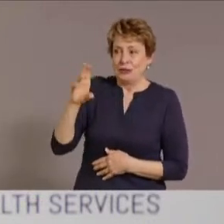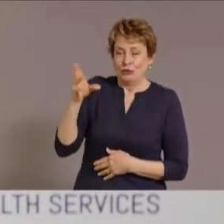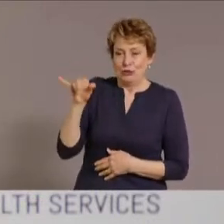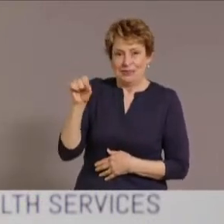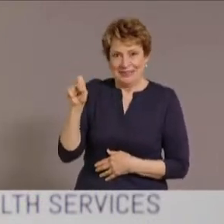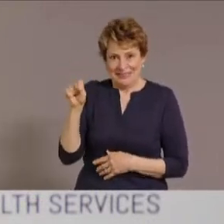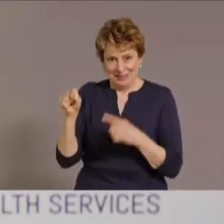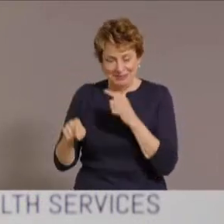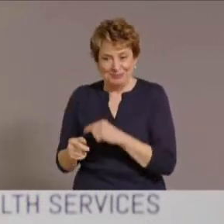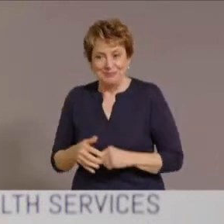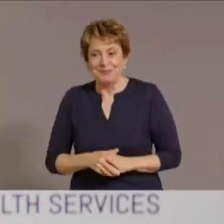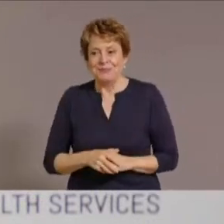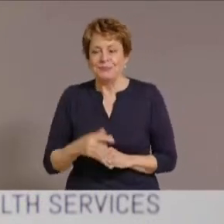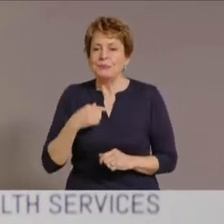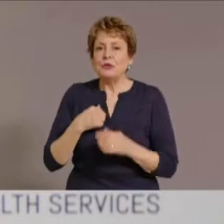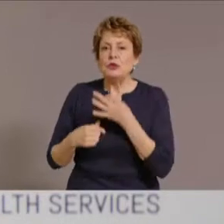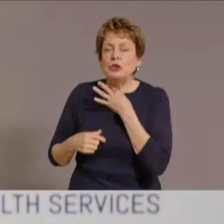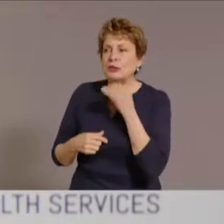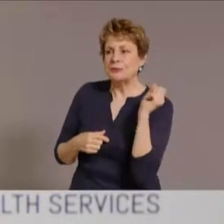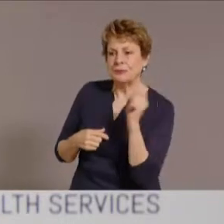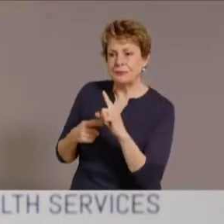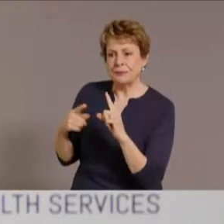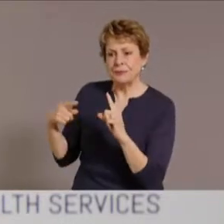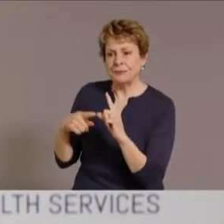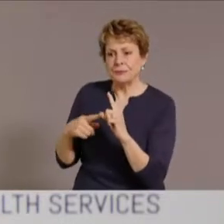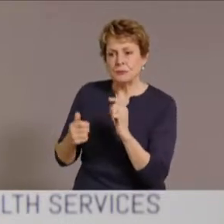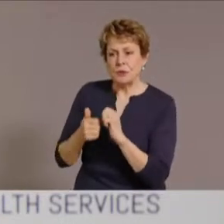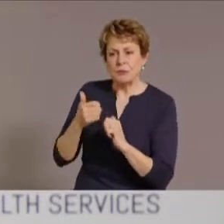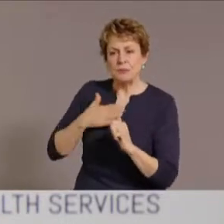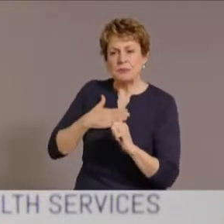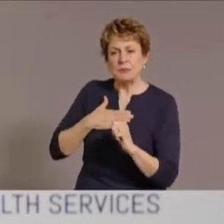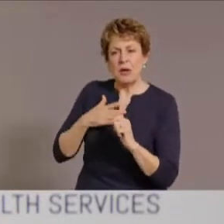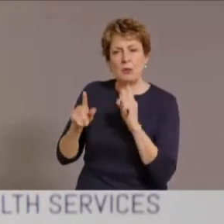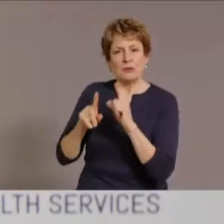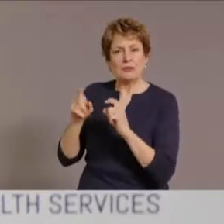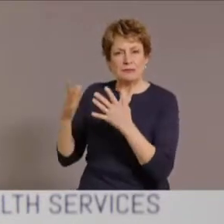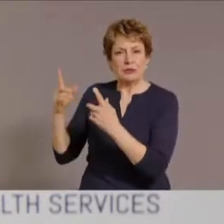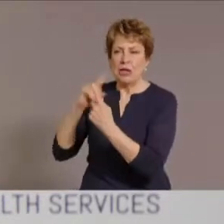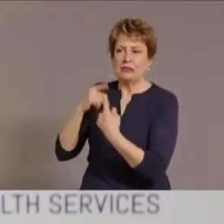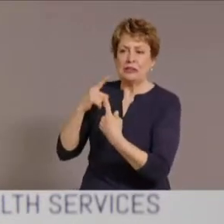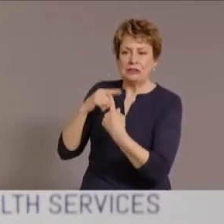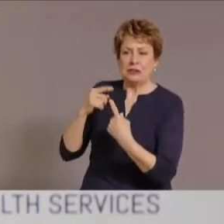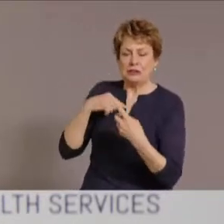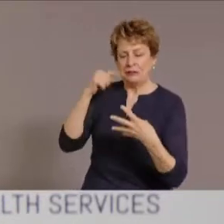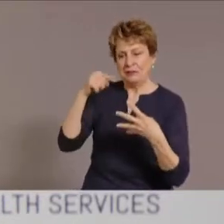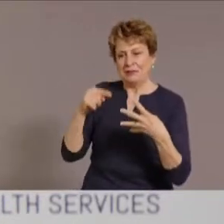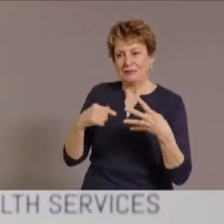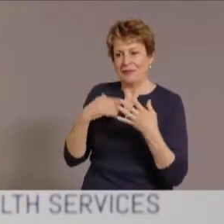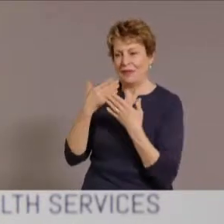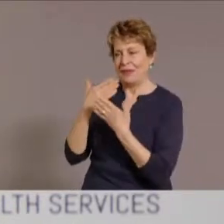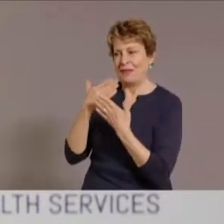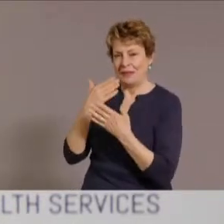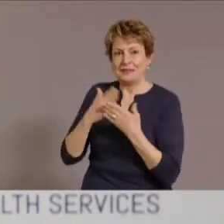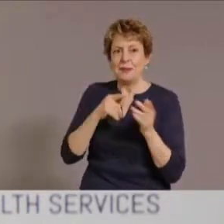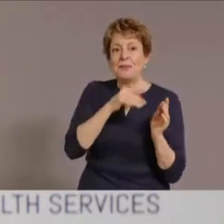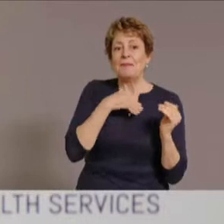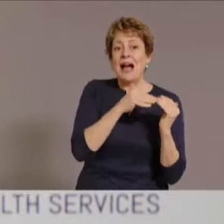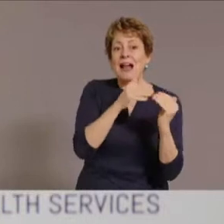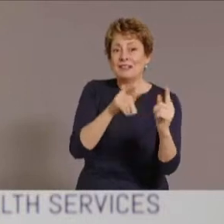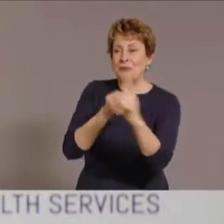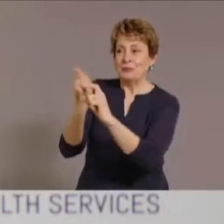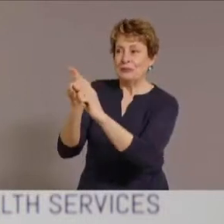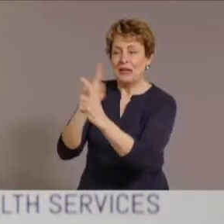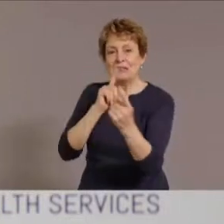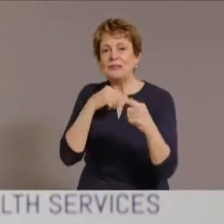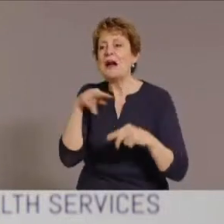just curious. First of all, most of my questions have been answered. Thank you, fellow reporters. But do you think we will